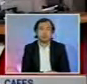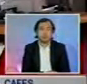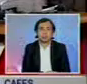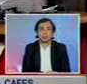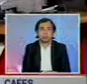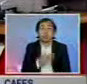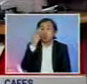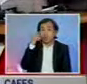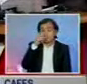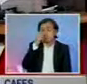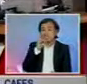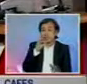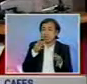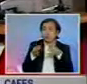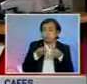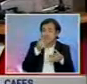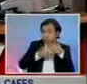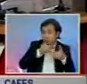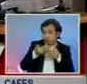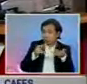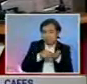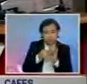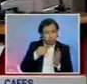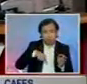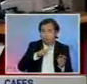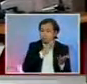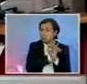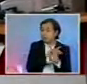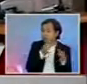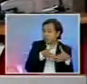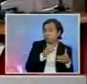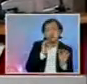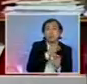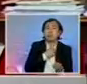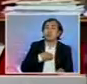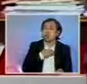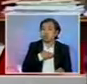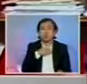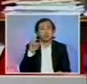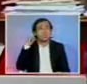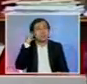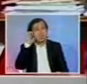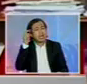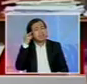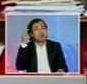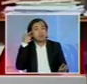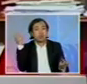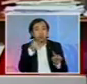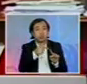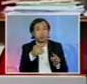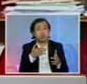If it is merely the procedure, we'll have no objection. It is, I think the tendency of this question is simply